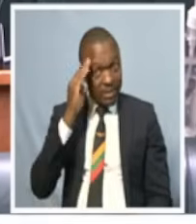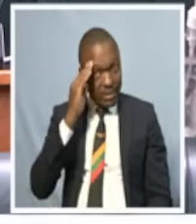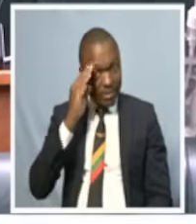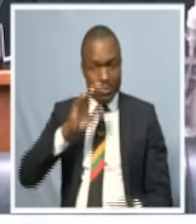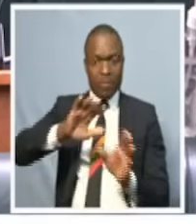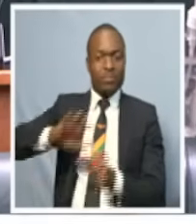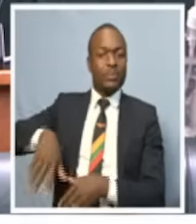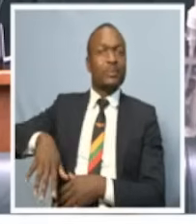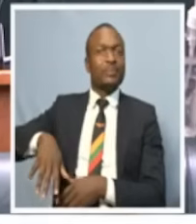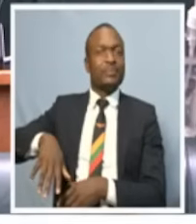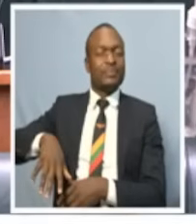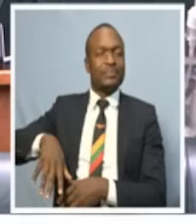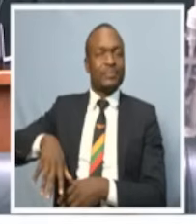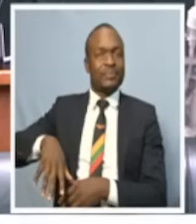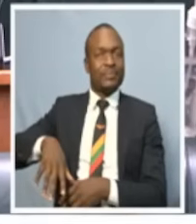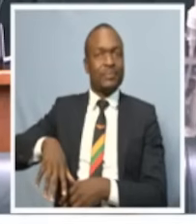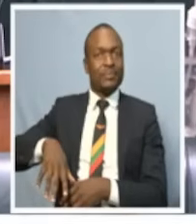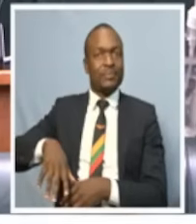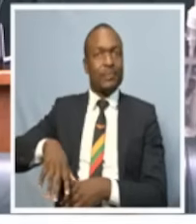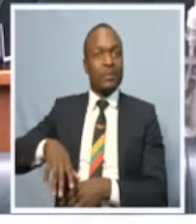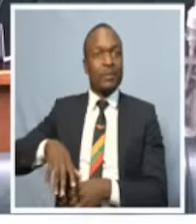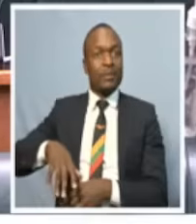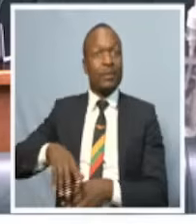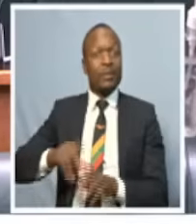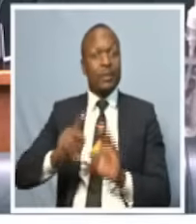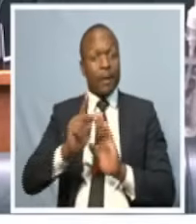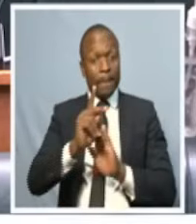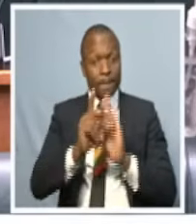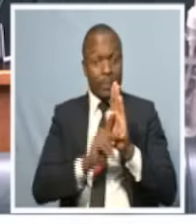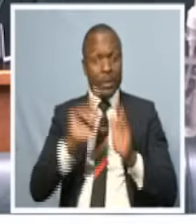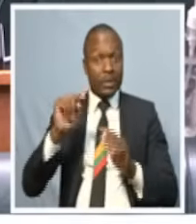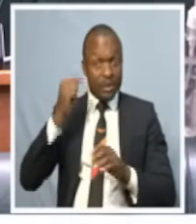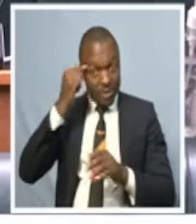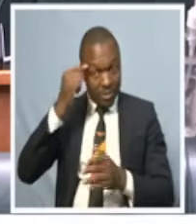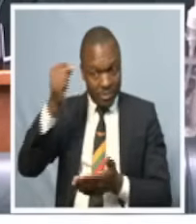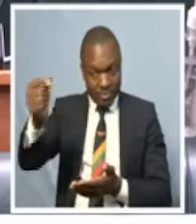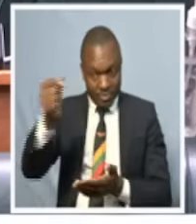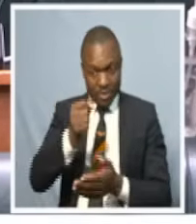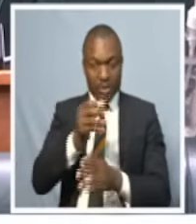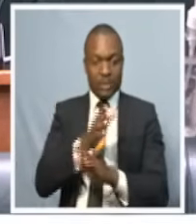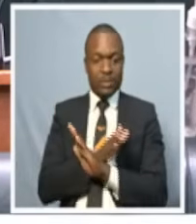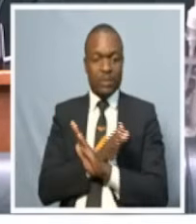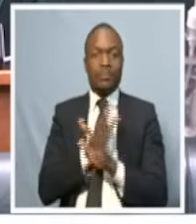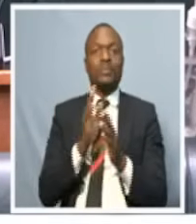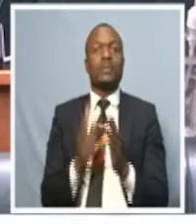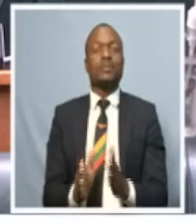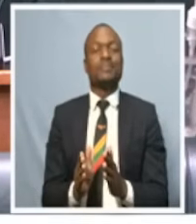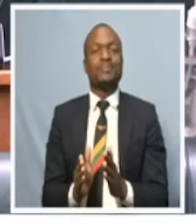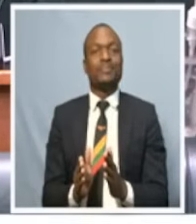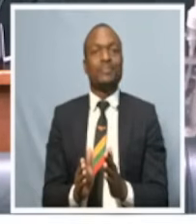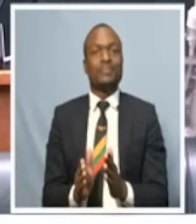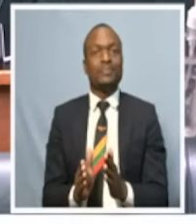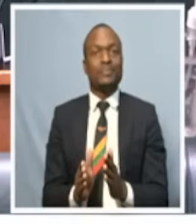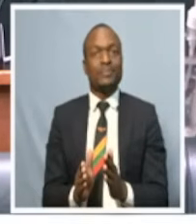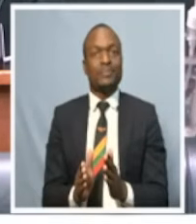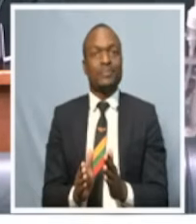out. The policy of this government is to employ Zambians,